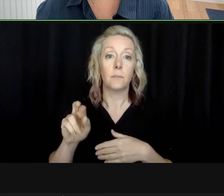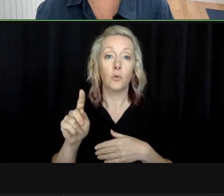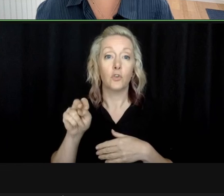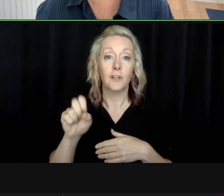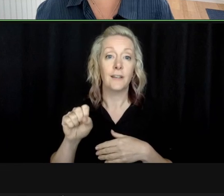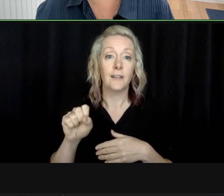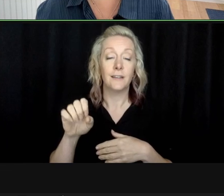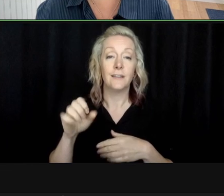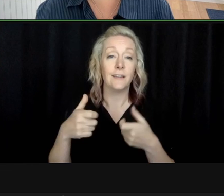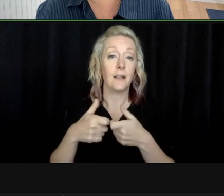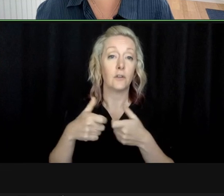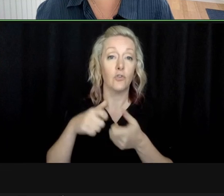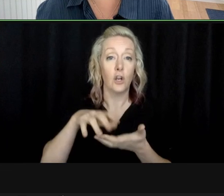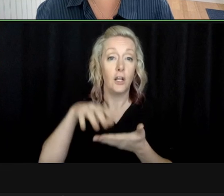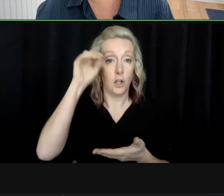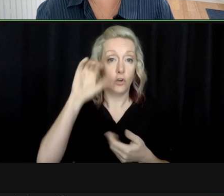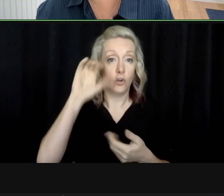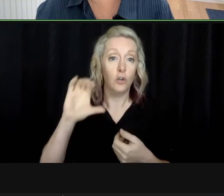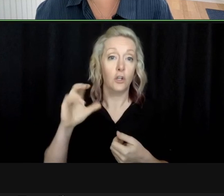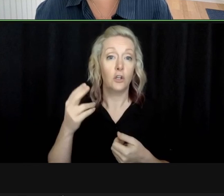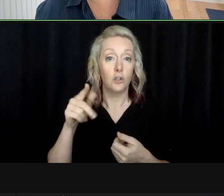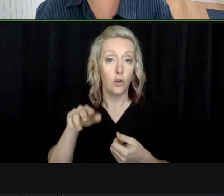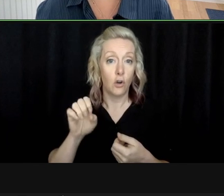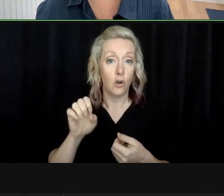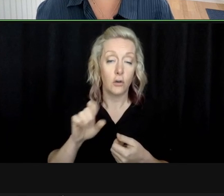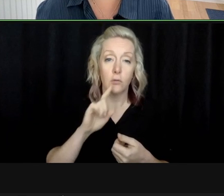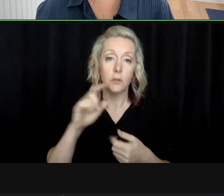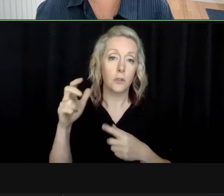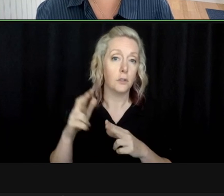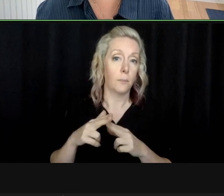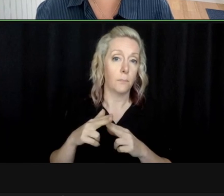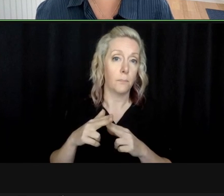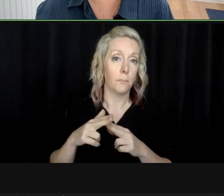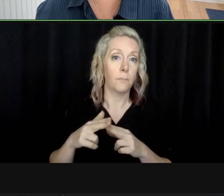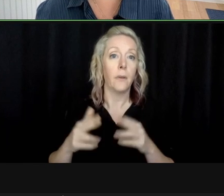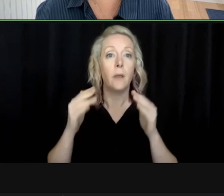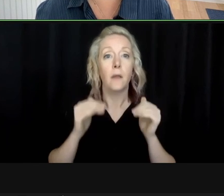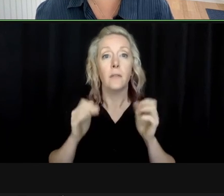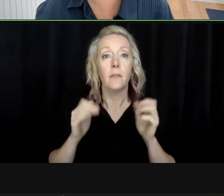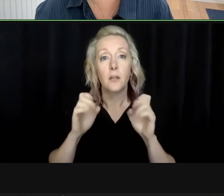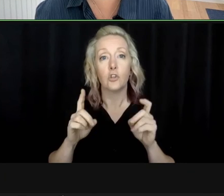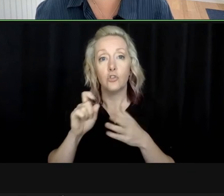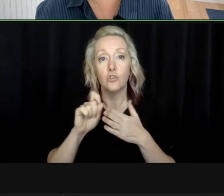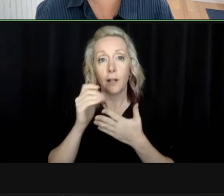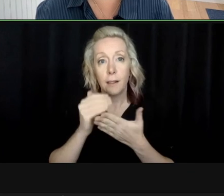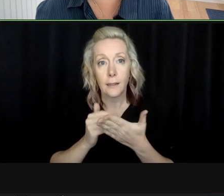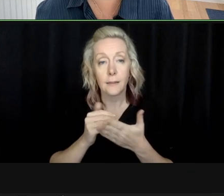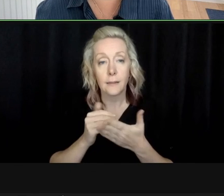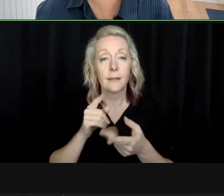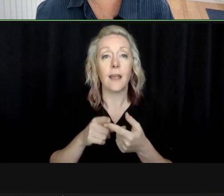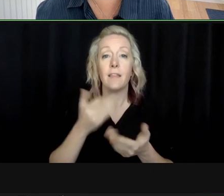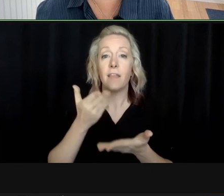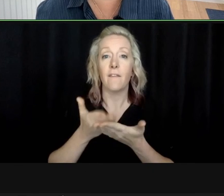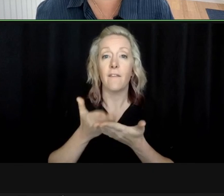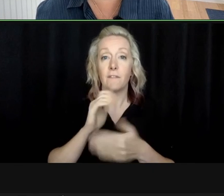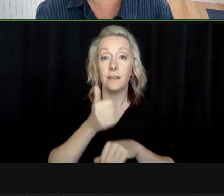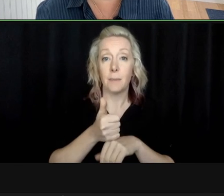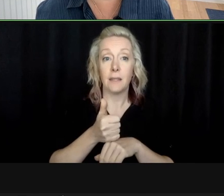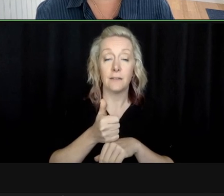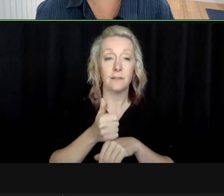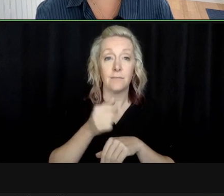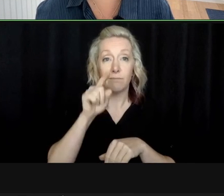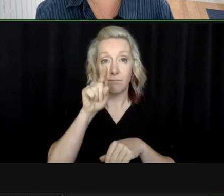e-learning program. They're fantastic. And then there's the educational checklist, and there's all the evidence-based stuff if you're somebody that